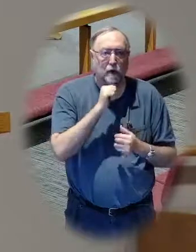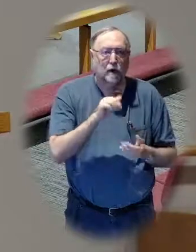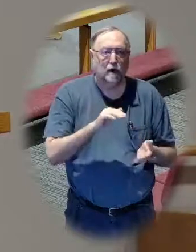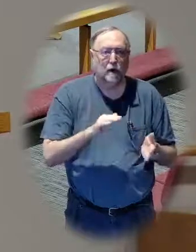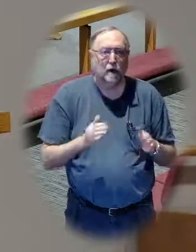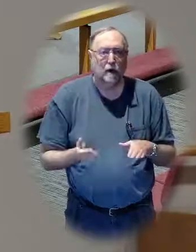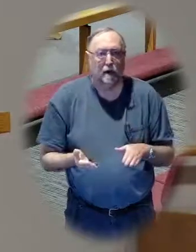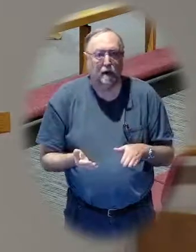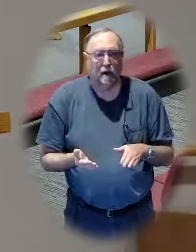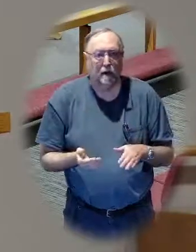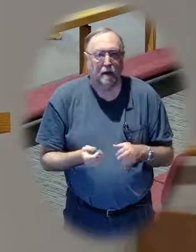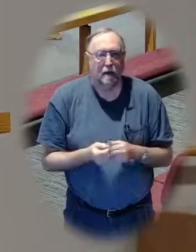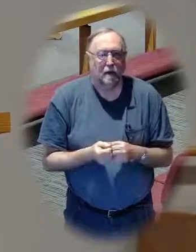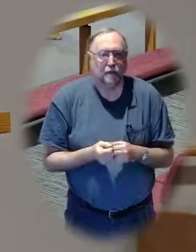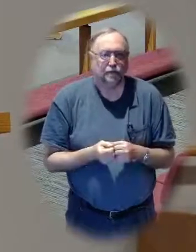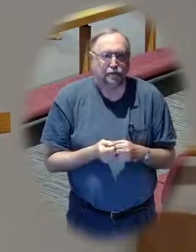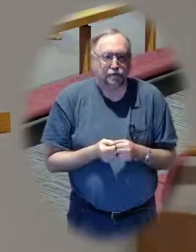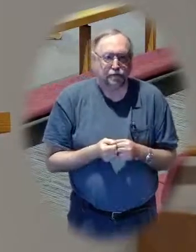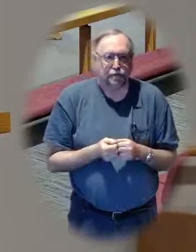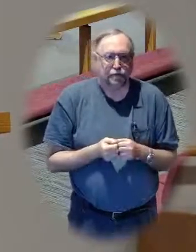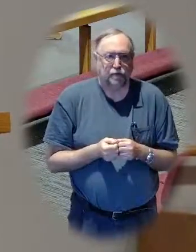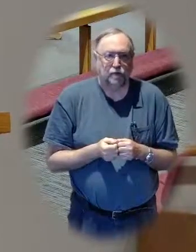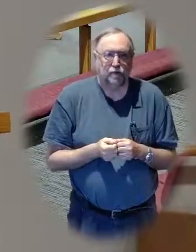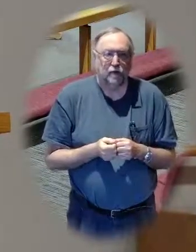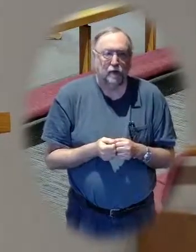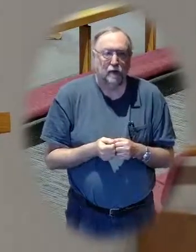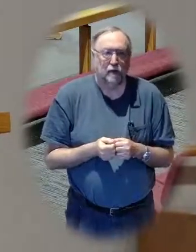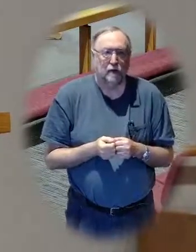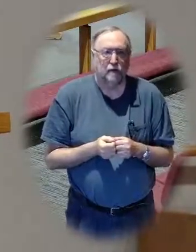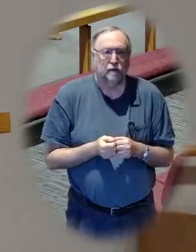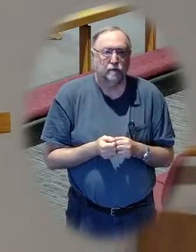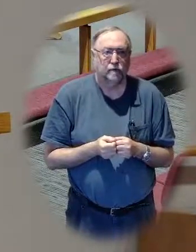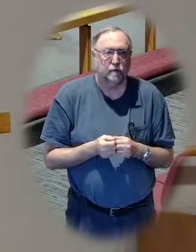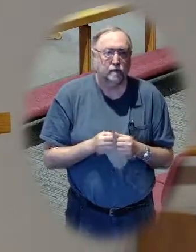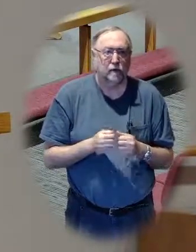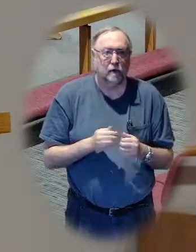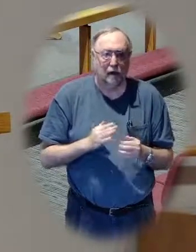And isn't it interesting that every year as they would